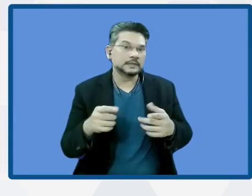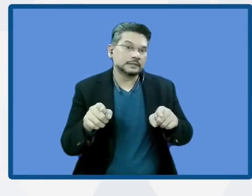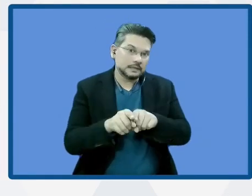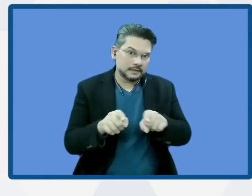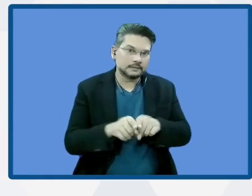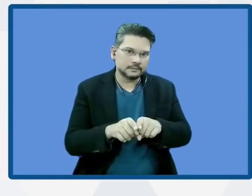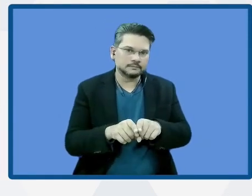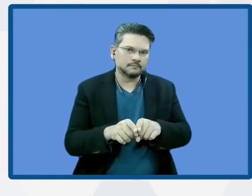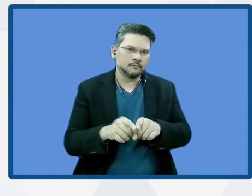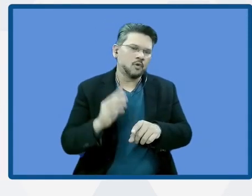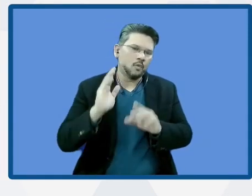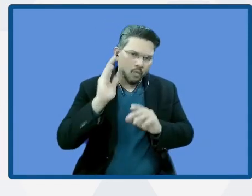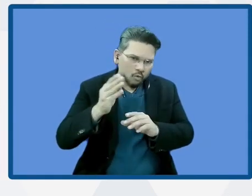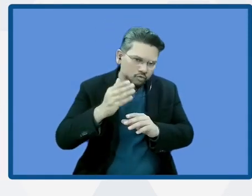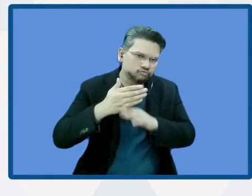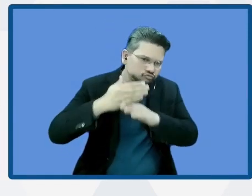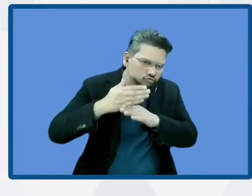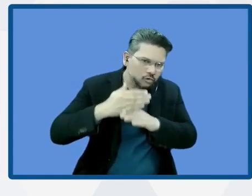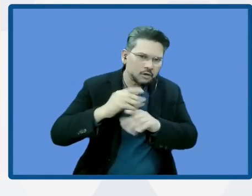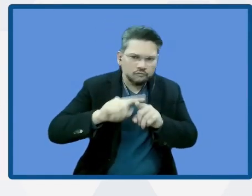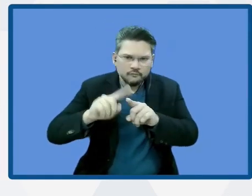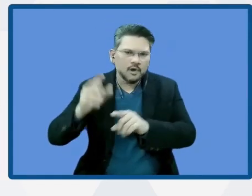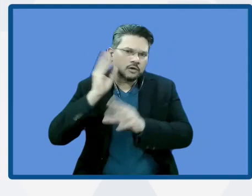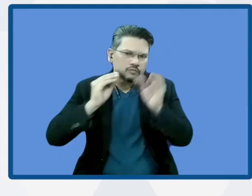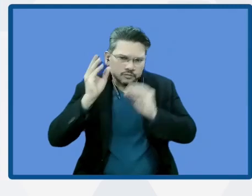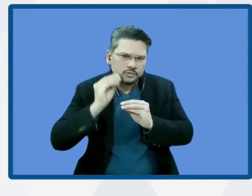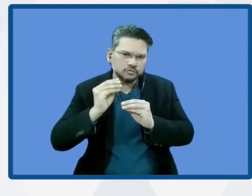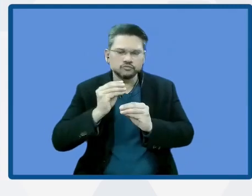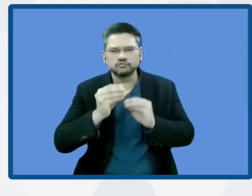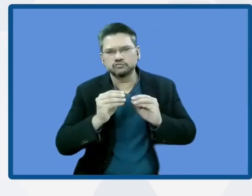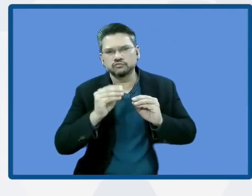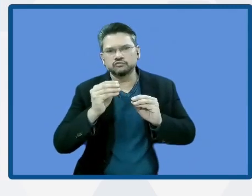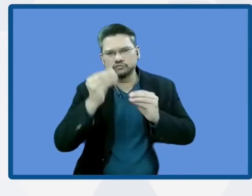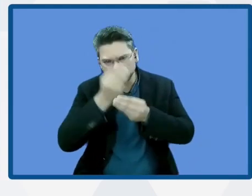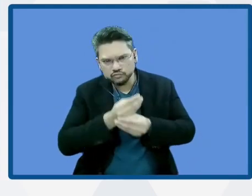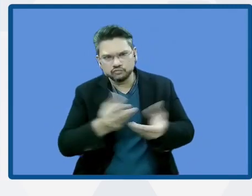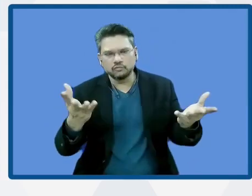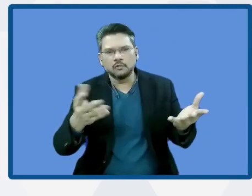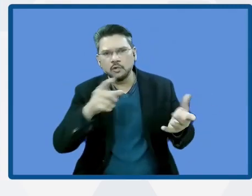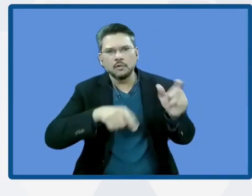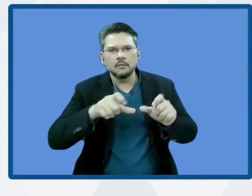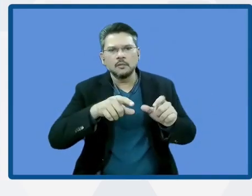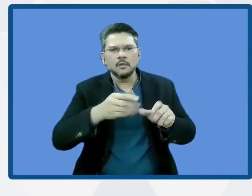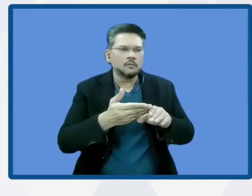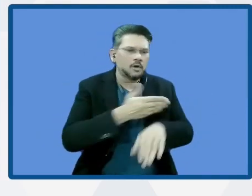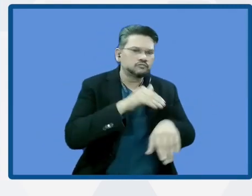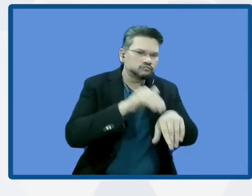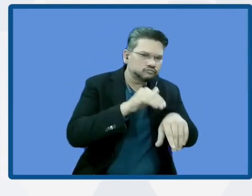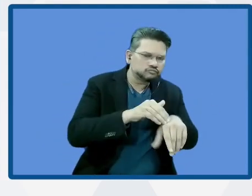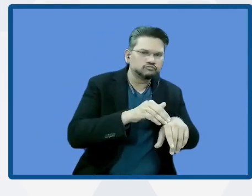experience showing the combination of anticipatory actions and early warning systems for geological